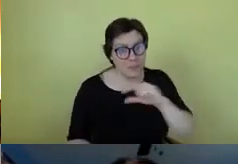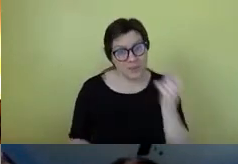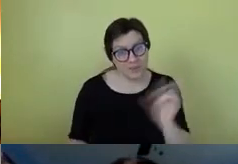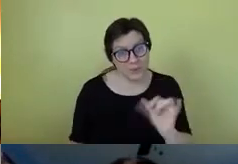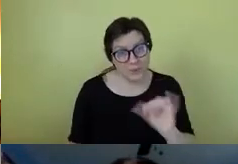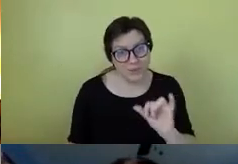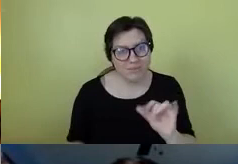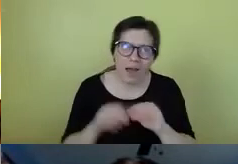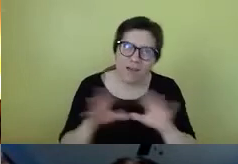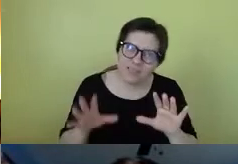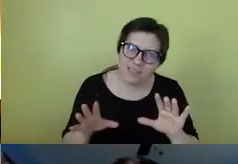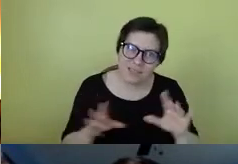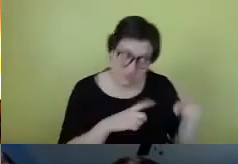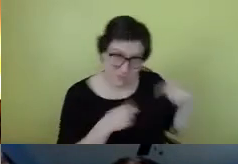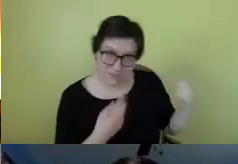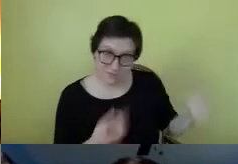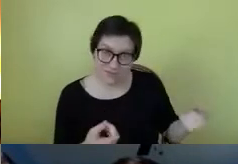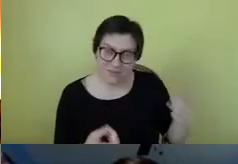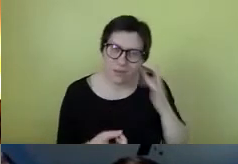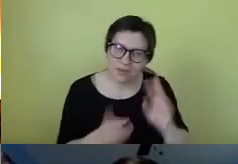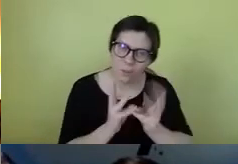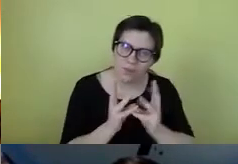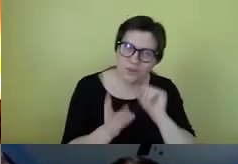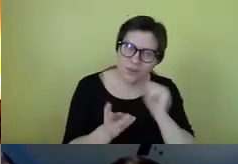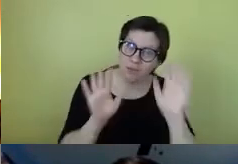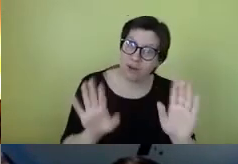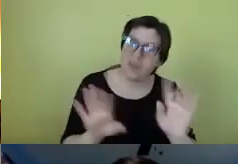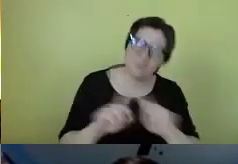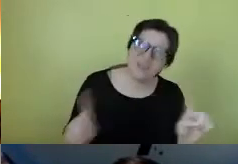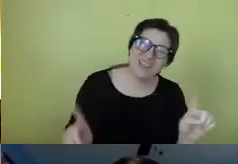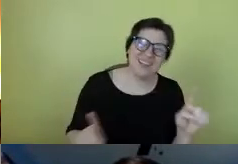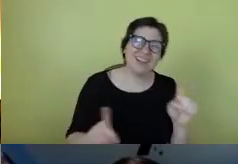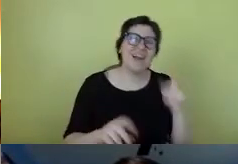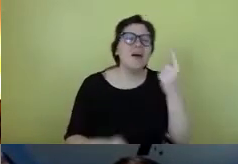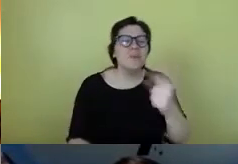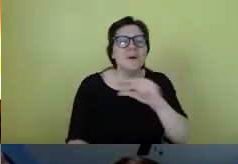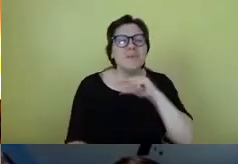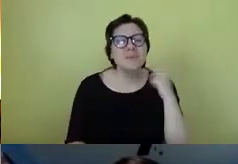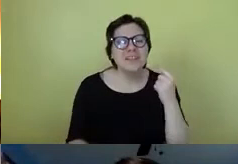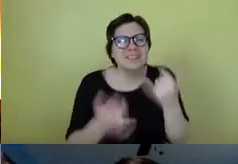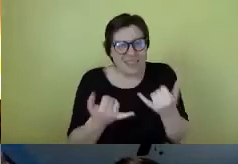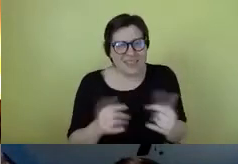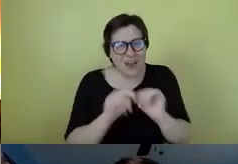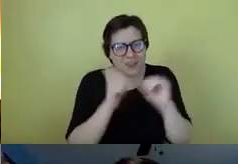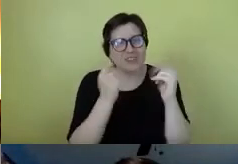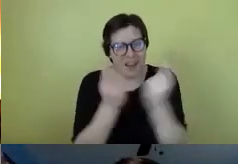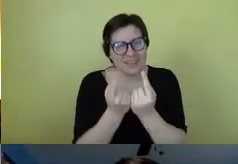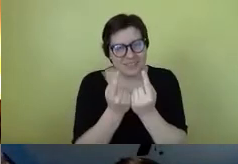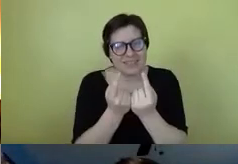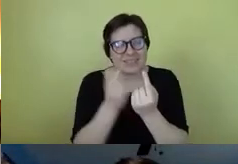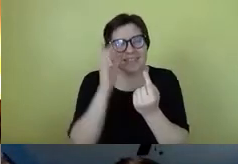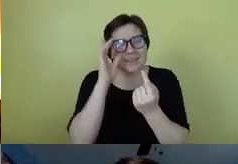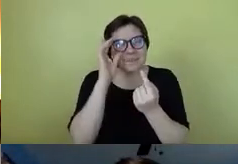Obviously, I haven't played for a while because the weather hasn't been that cooperative. But one of the priests of the Archdiocese